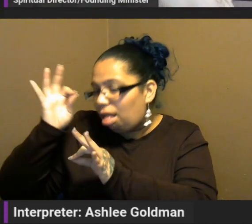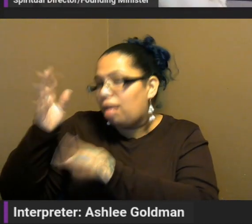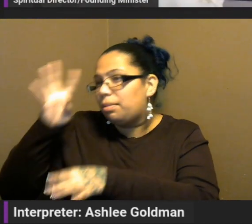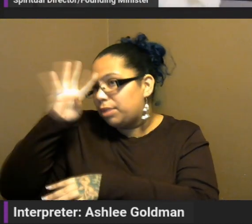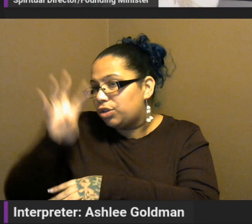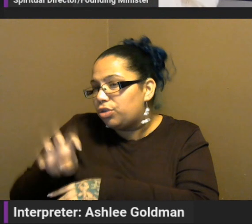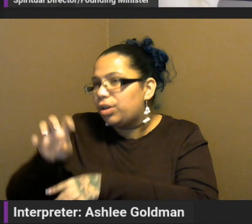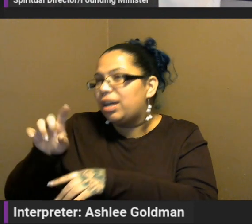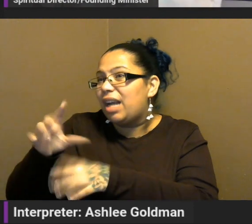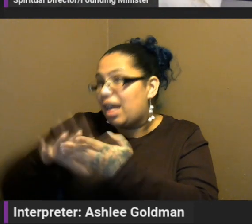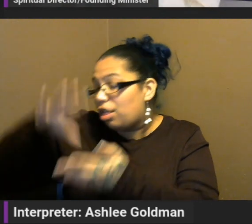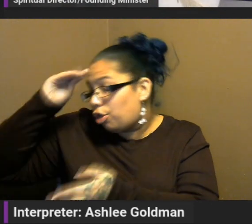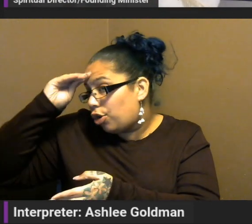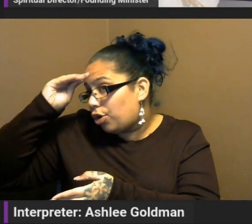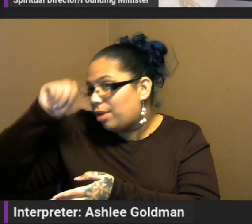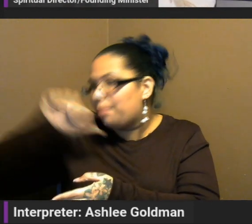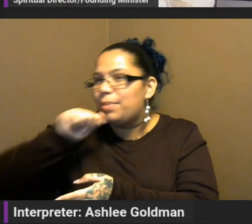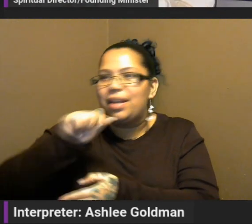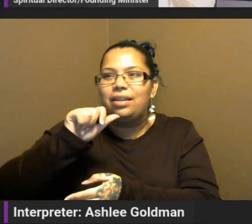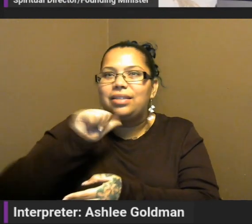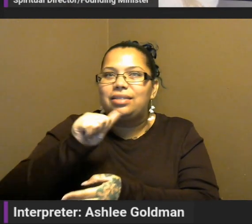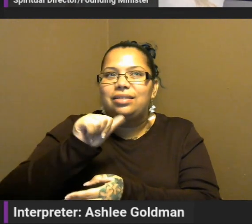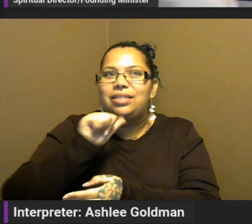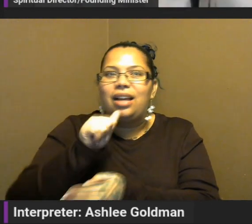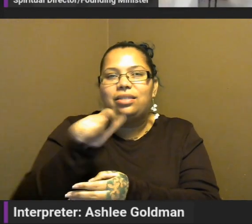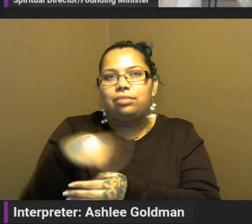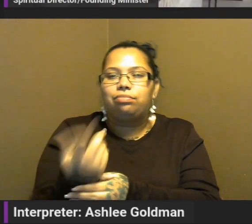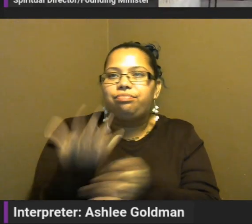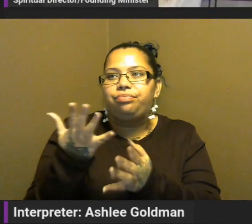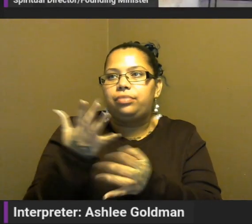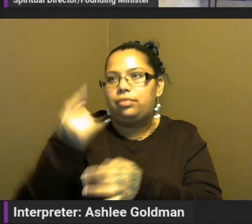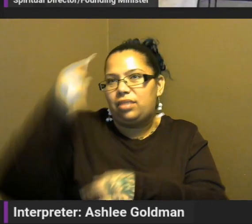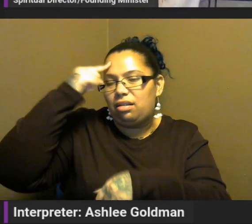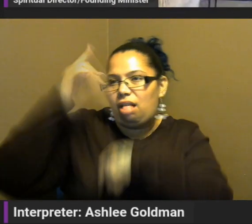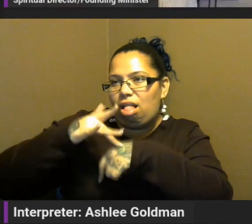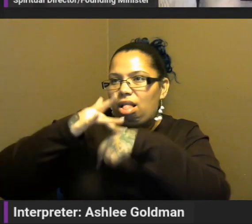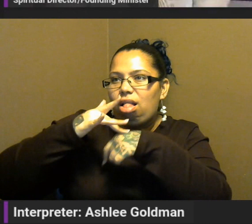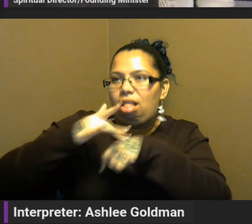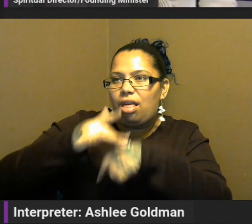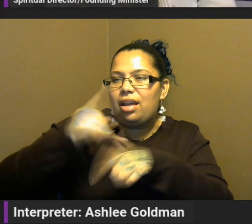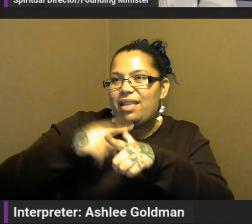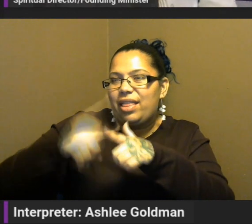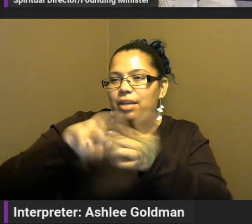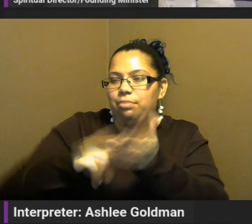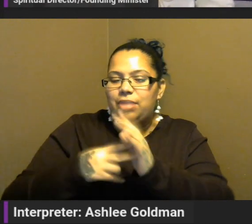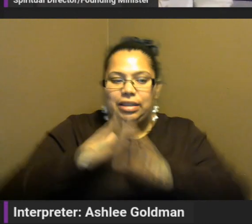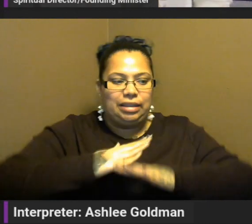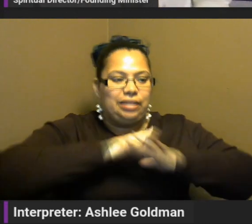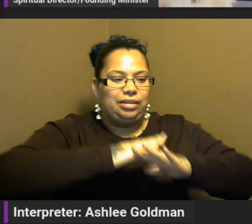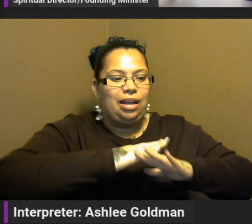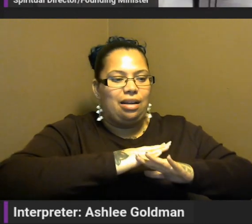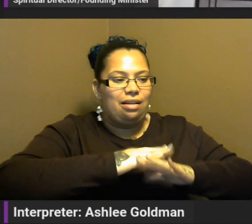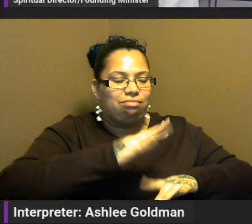becoming so obsessed that it denies the other aspects of my life? I become so